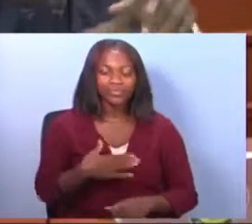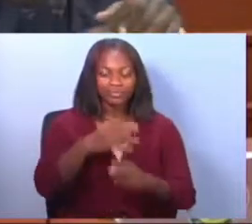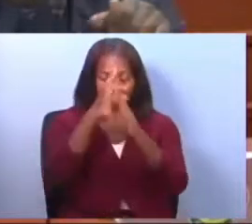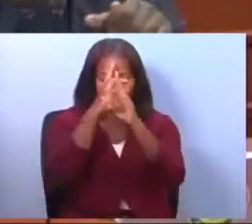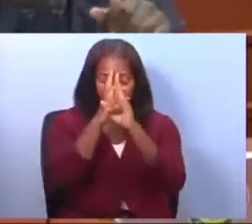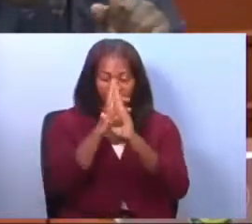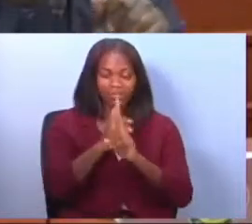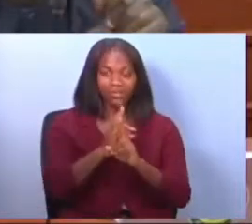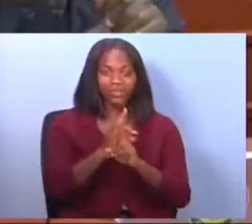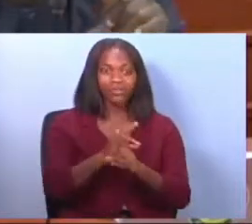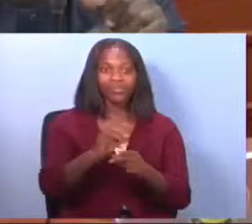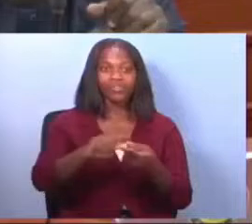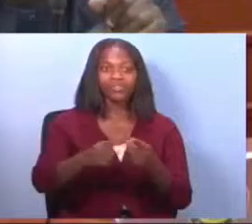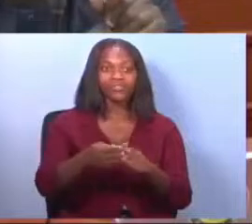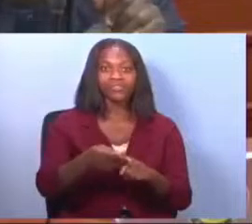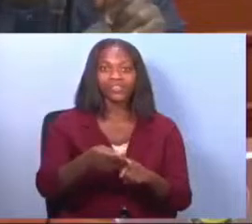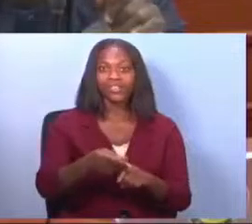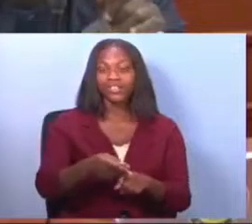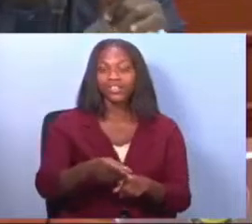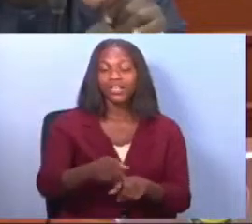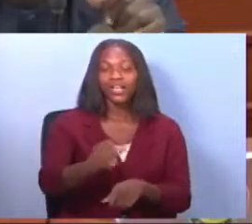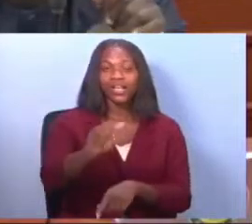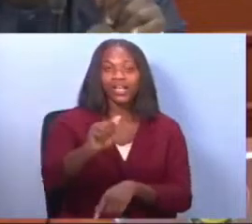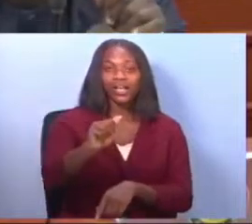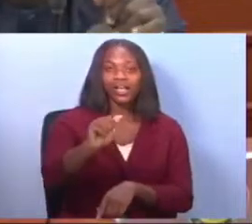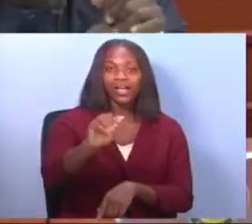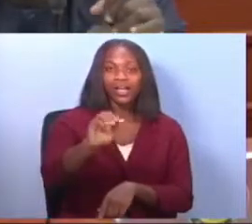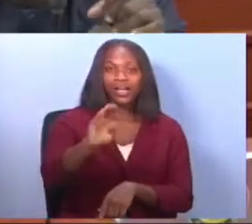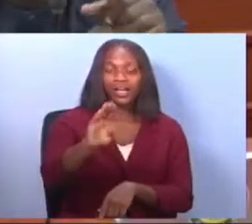Agboja, he knows the practice of the House.